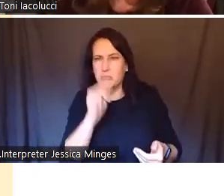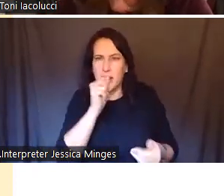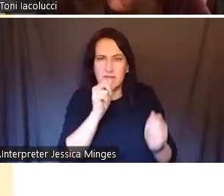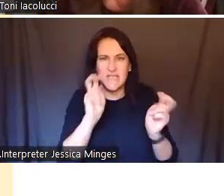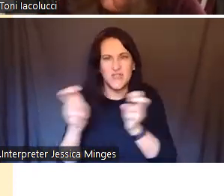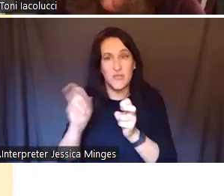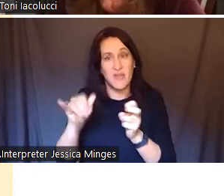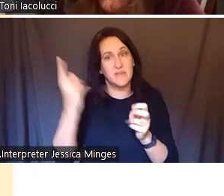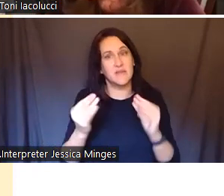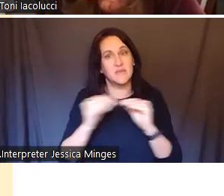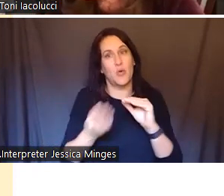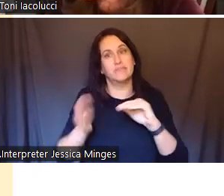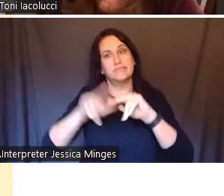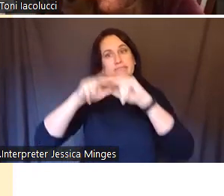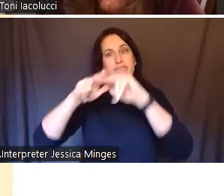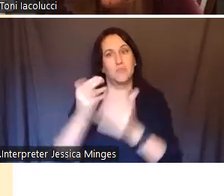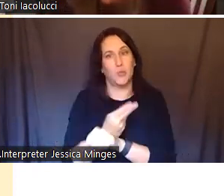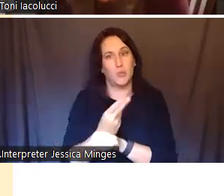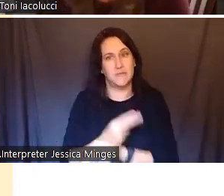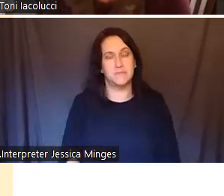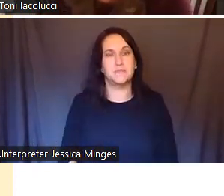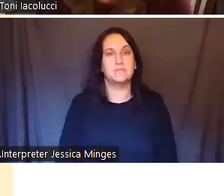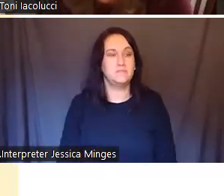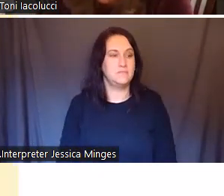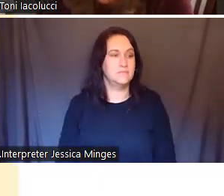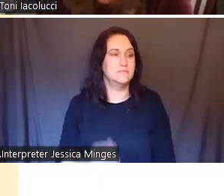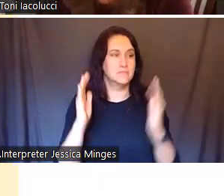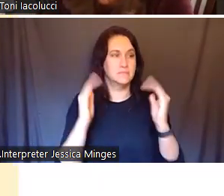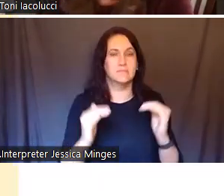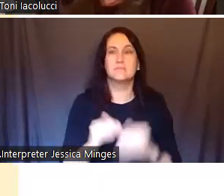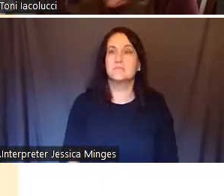being used more and more. Okay, next slide, please.